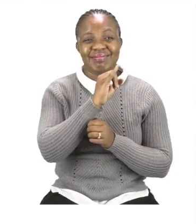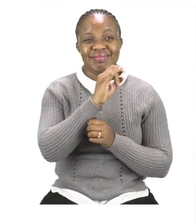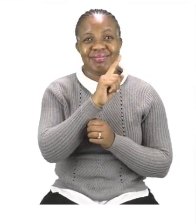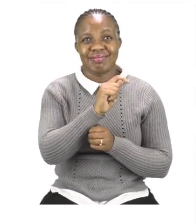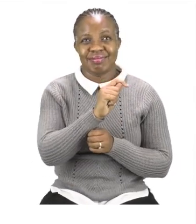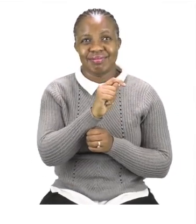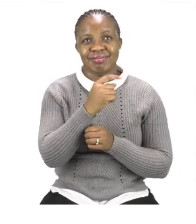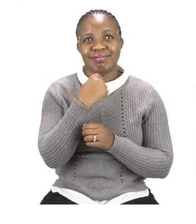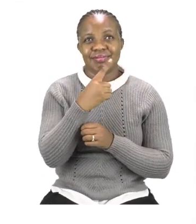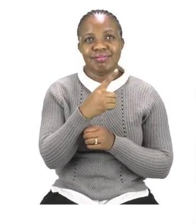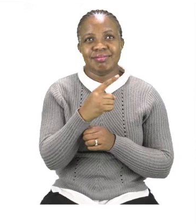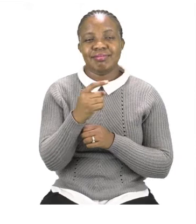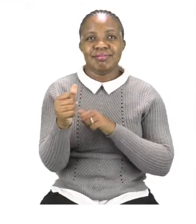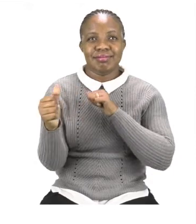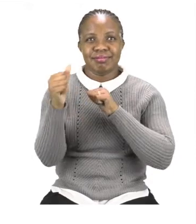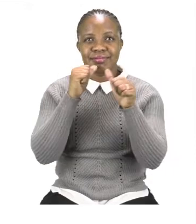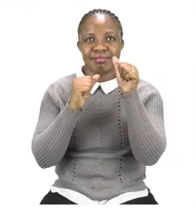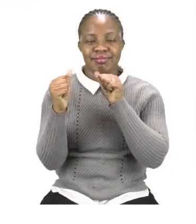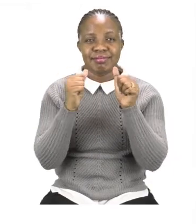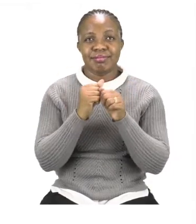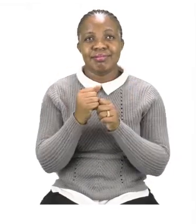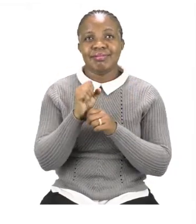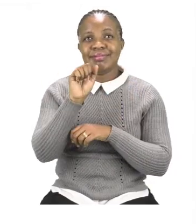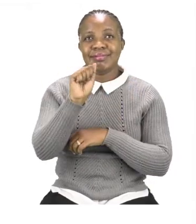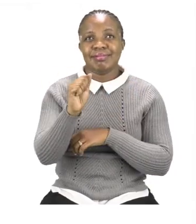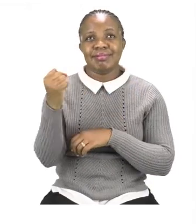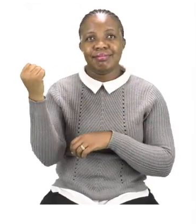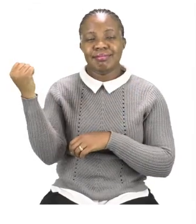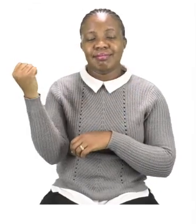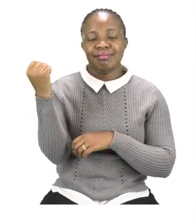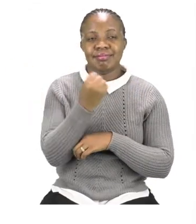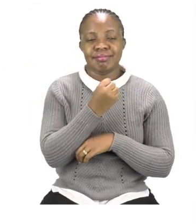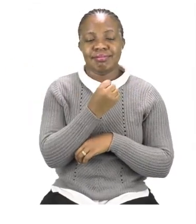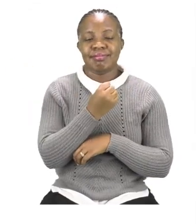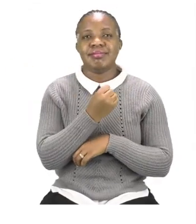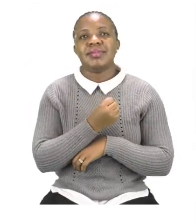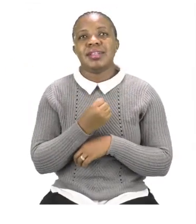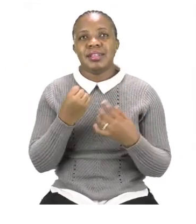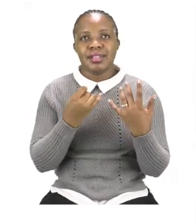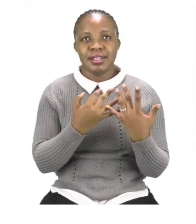it is eating a big green leaf.